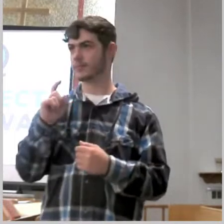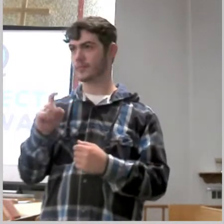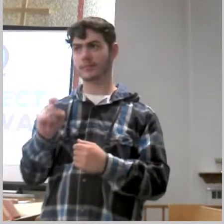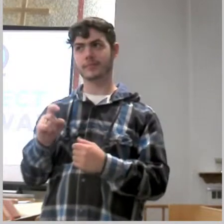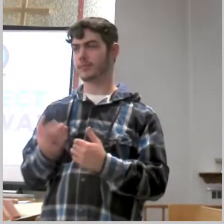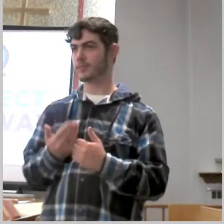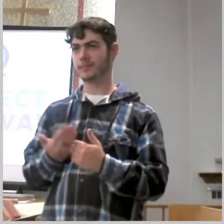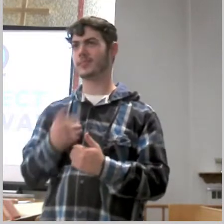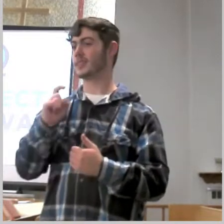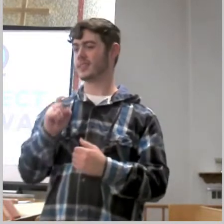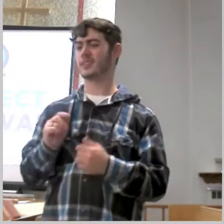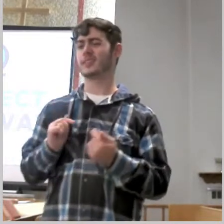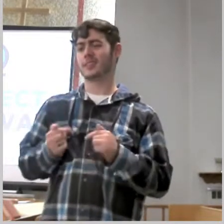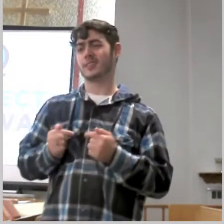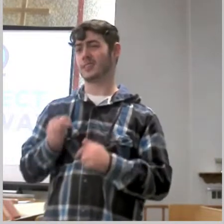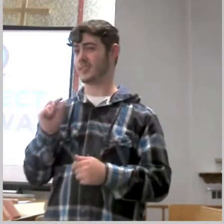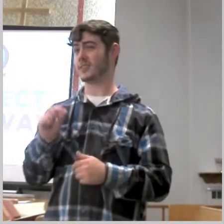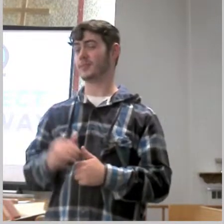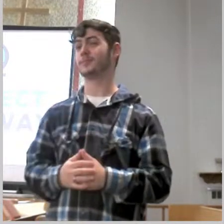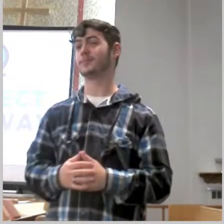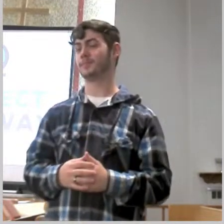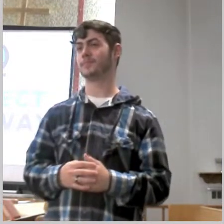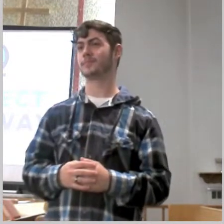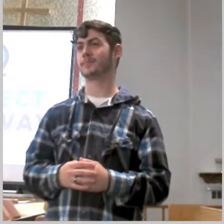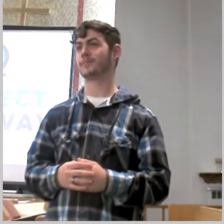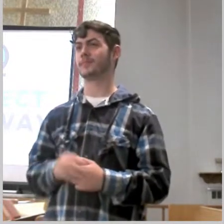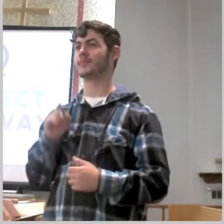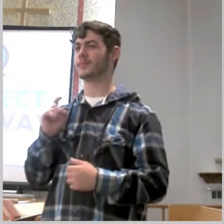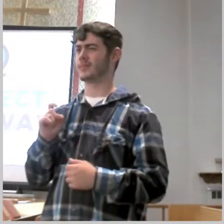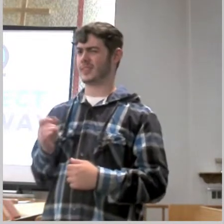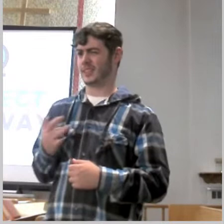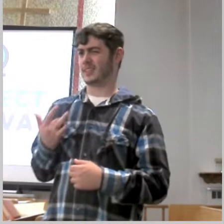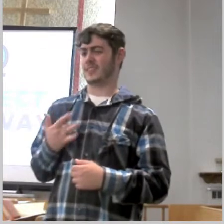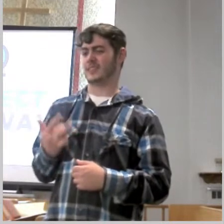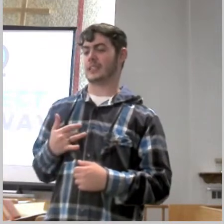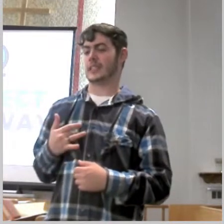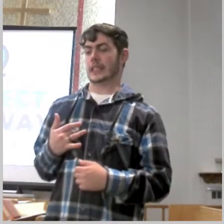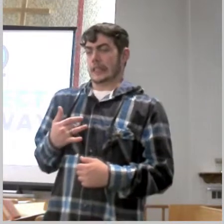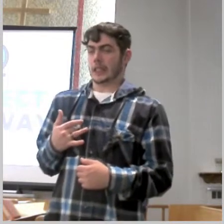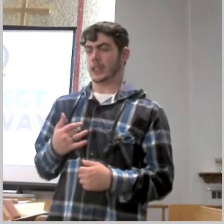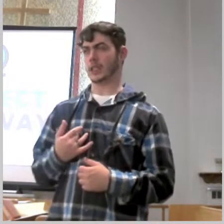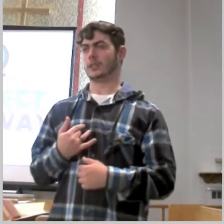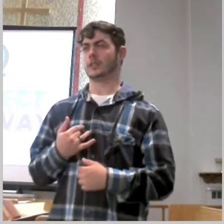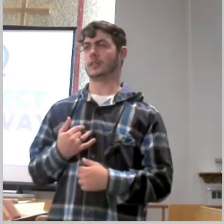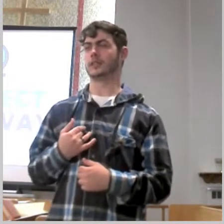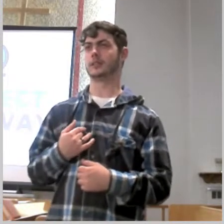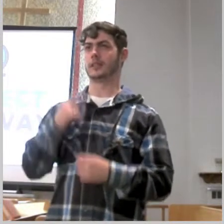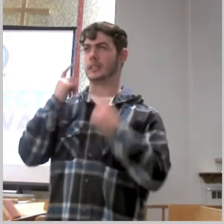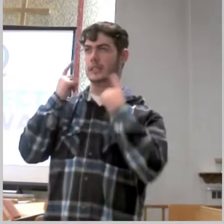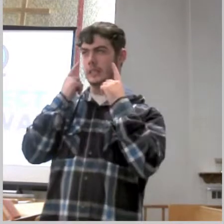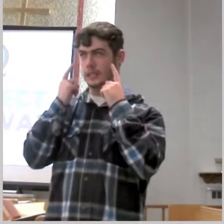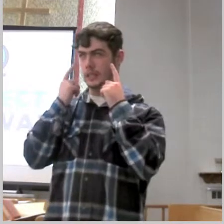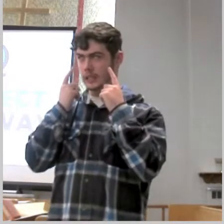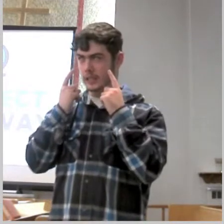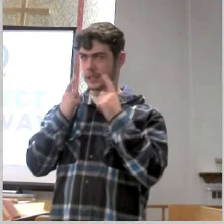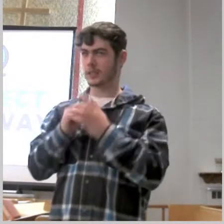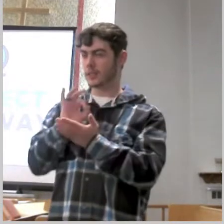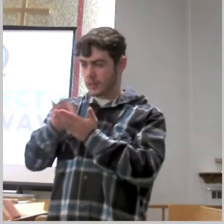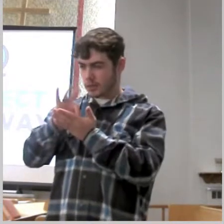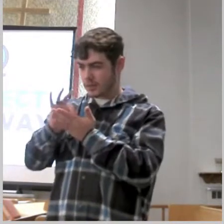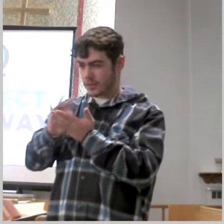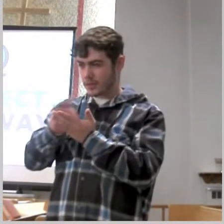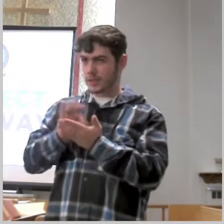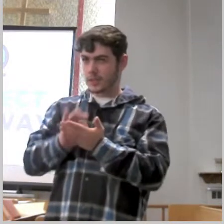has to hurt a little. Sacrificial giving, you have to feel it. You have to kind of think about it in your head and, you